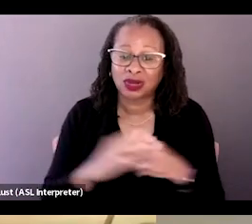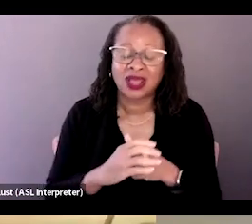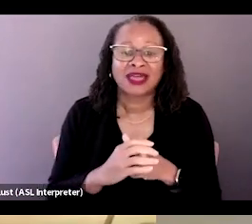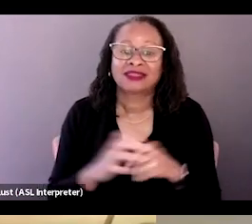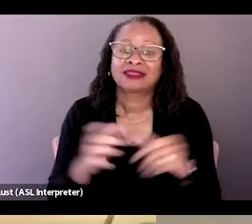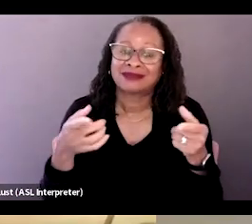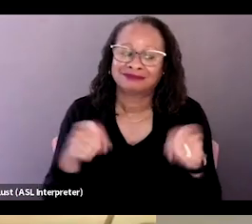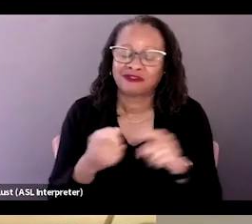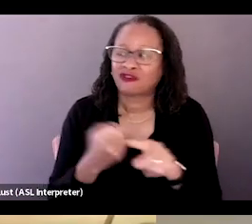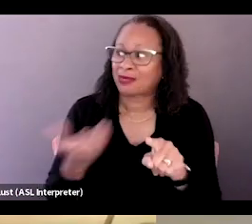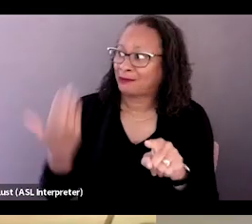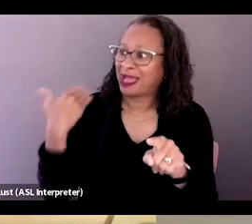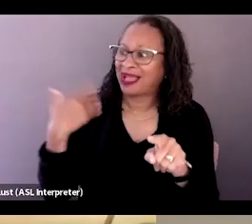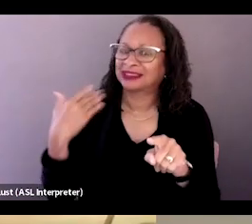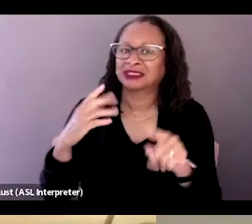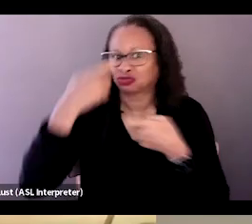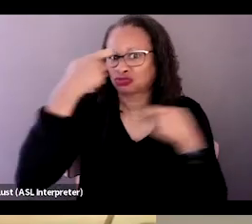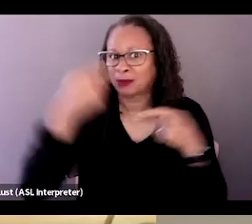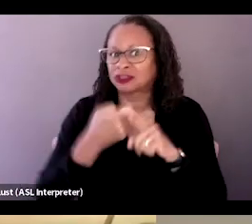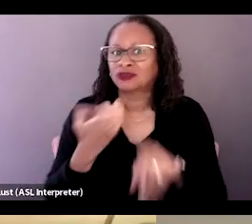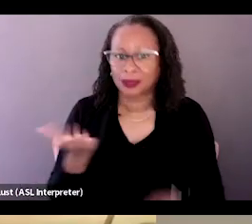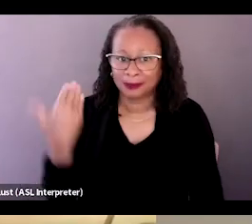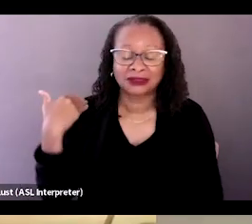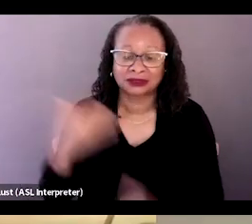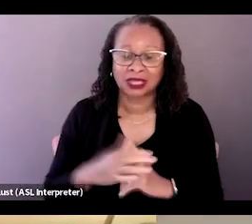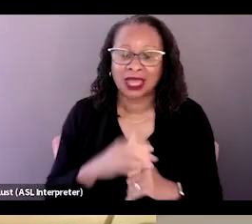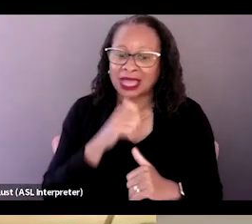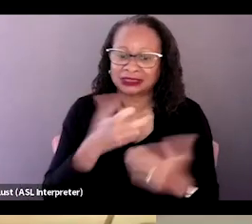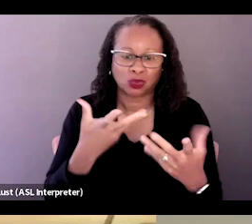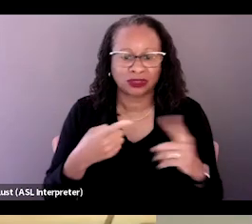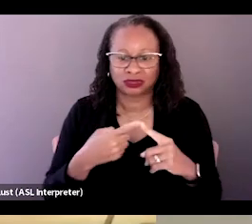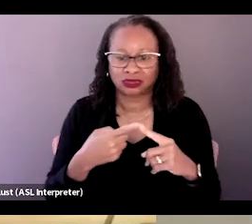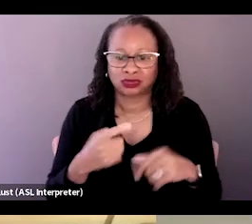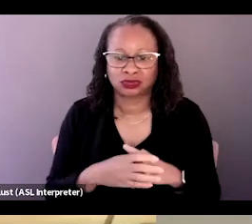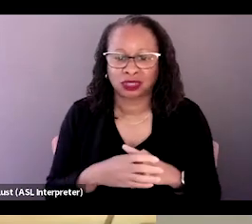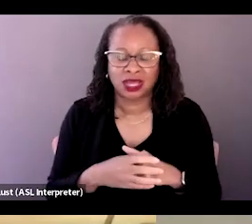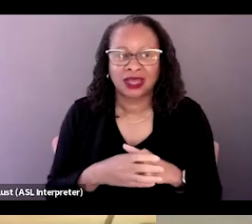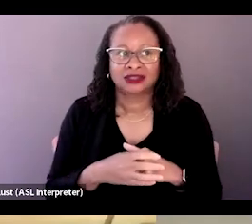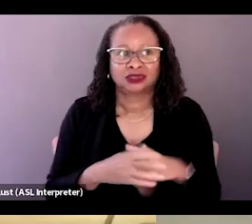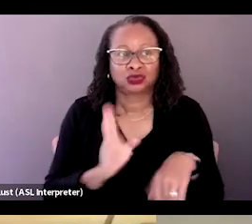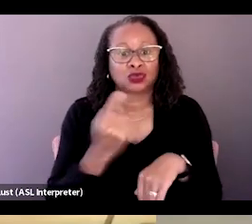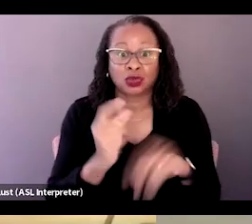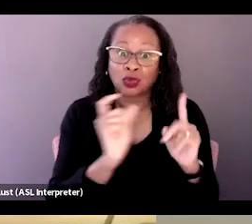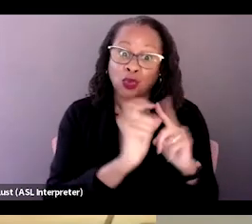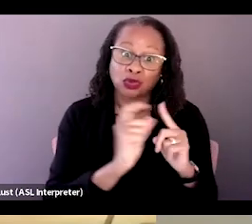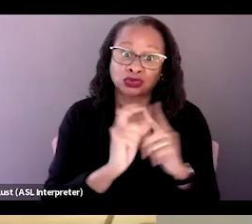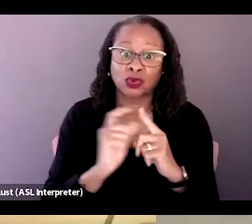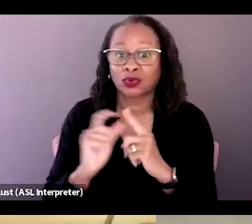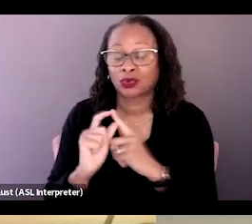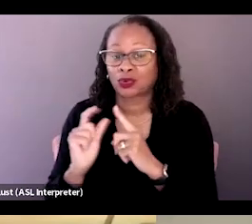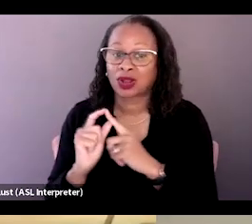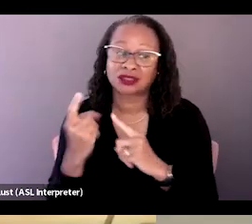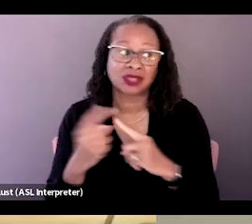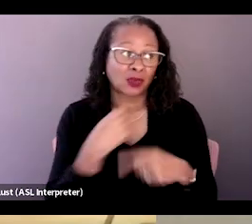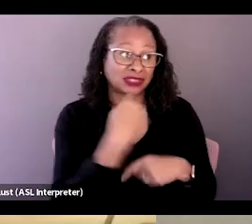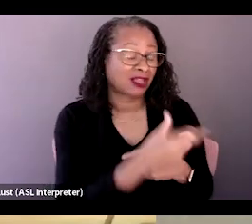And so I didn't want to stuck just with words, you know, like with someone telling someone else